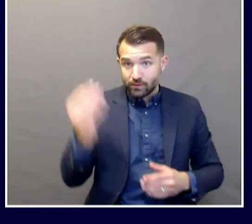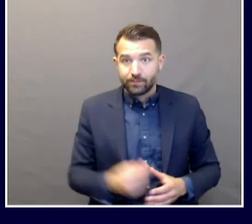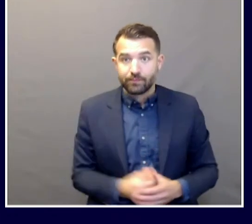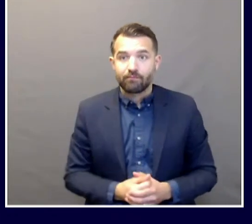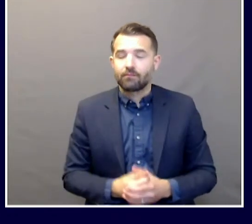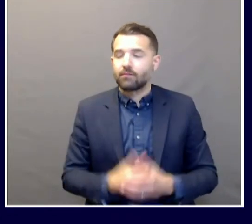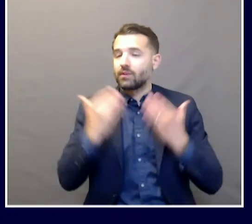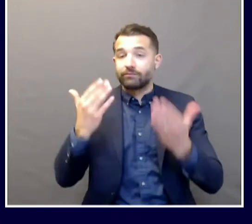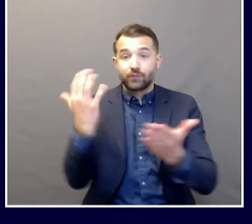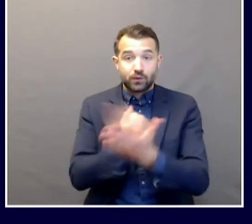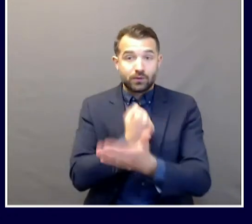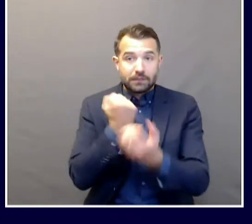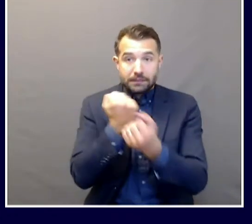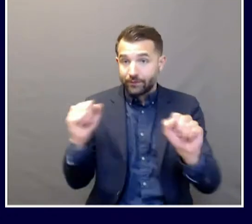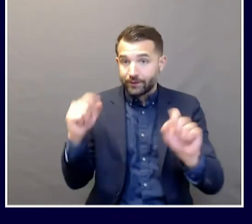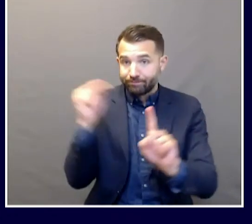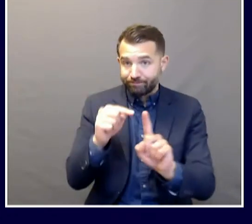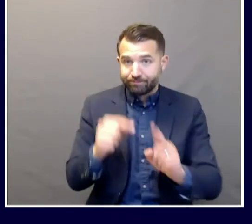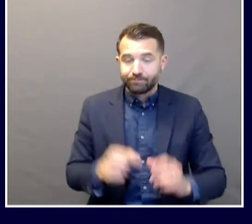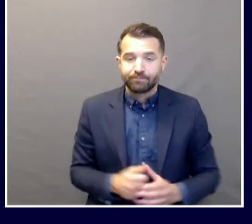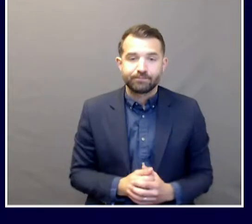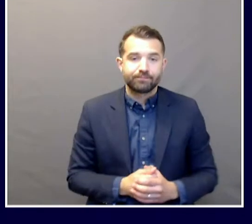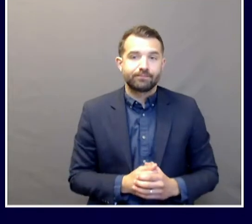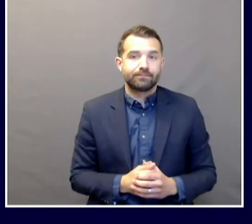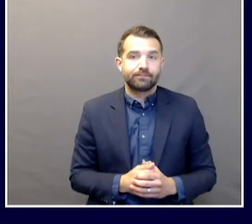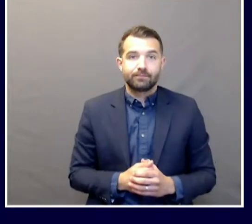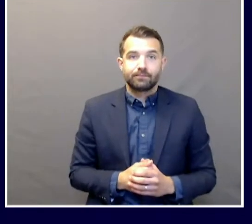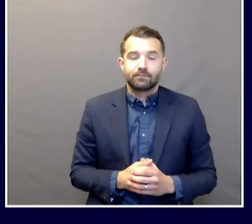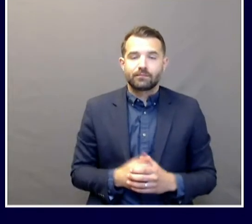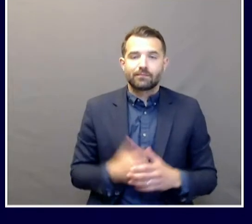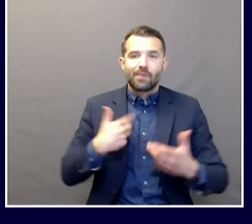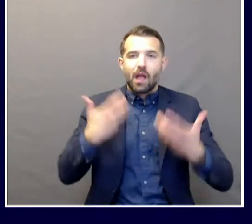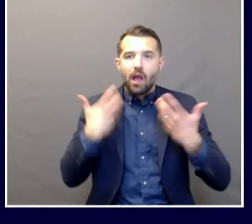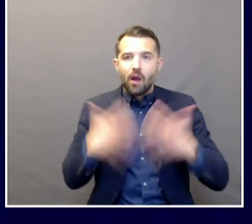type of transmission of COVID that occurs.